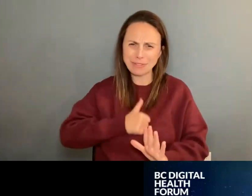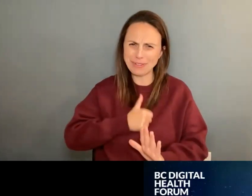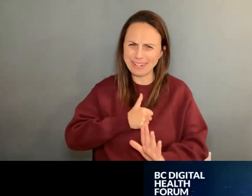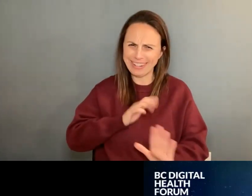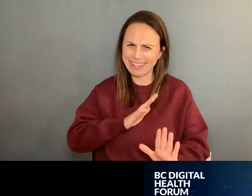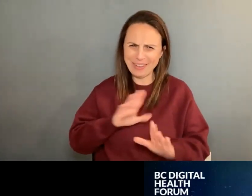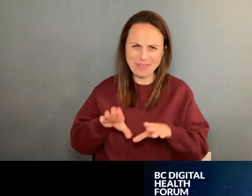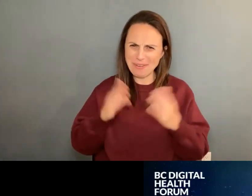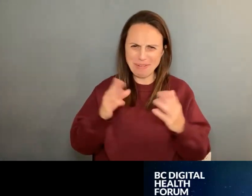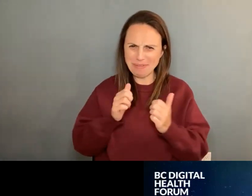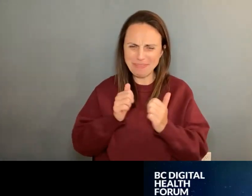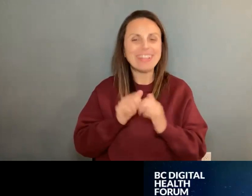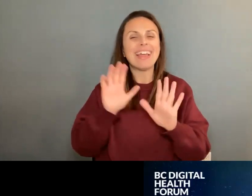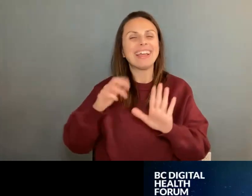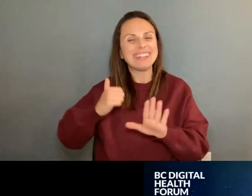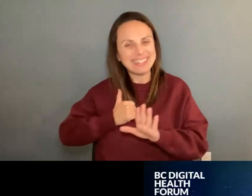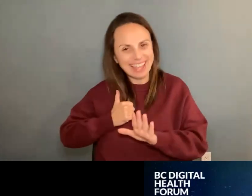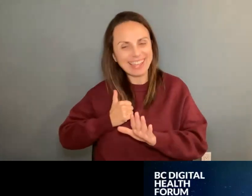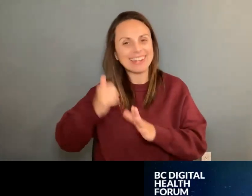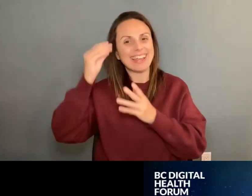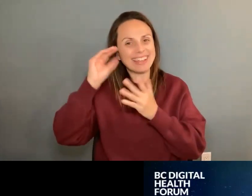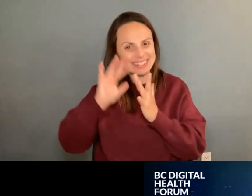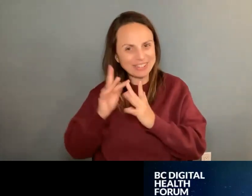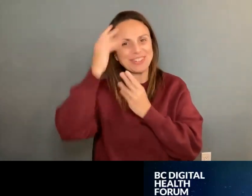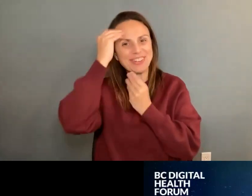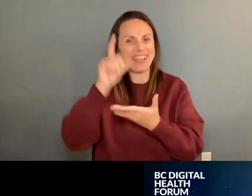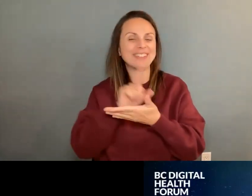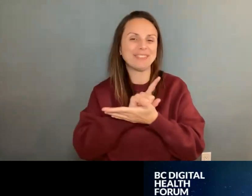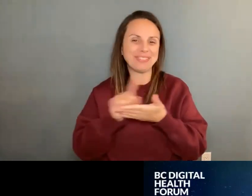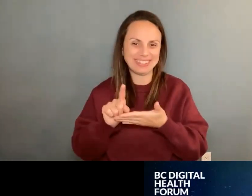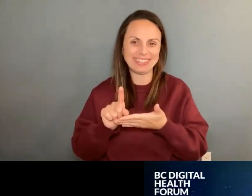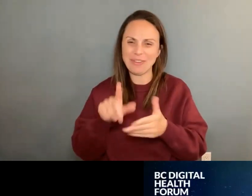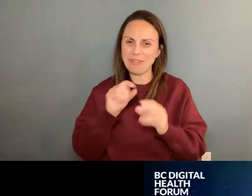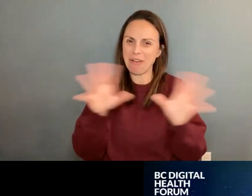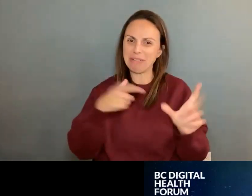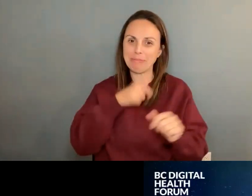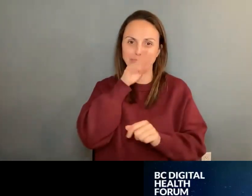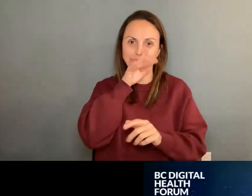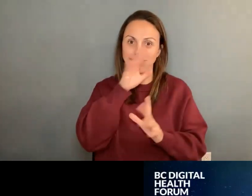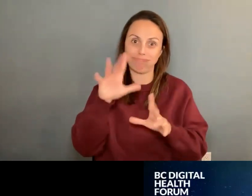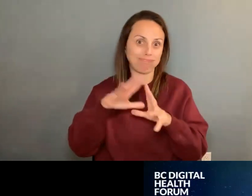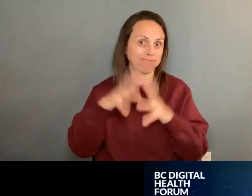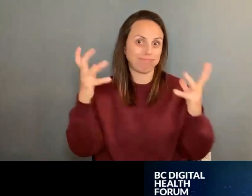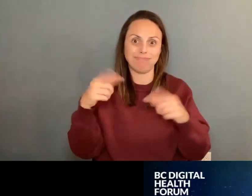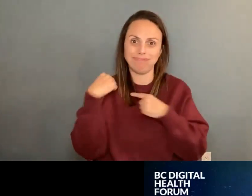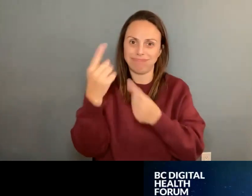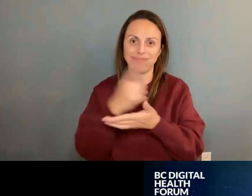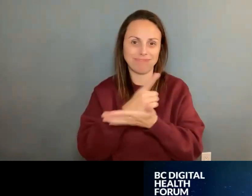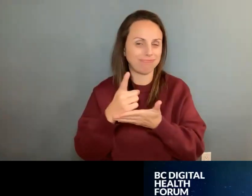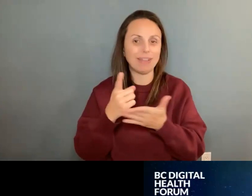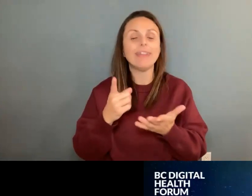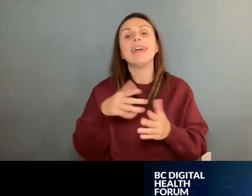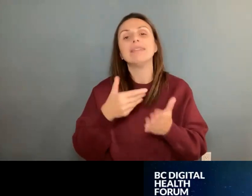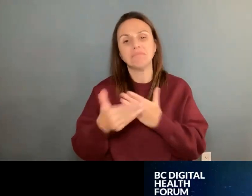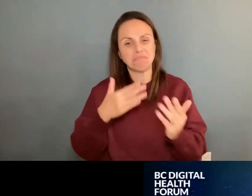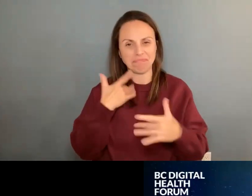Starting off with that by Canada Health InfoWays Digital Health Week. You can tell I've been talking a lot this week already. We're so excited to be back